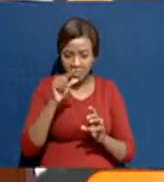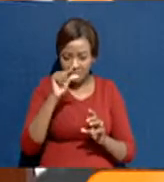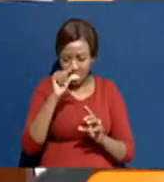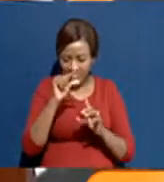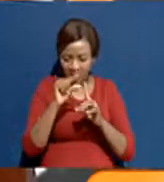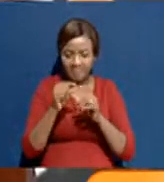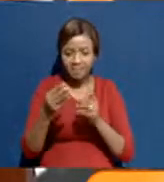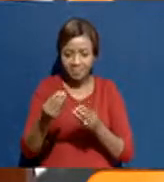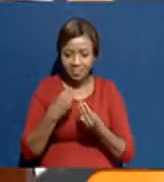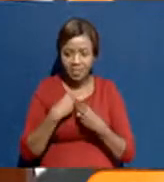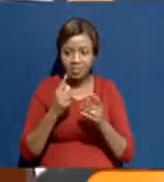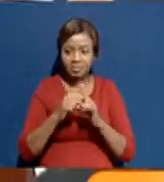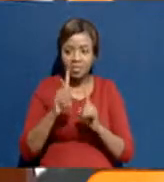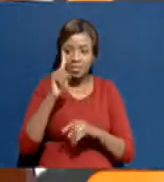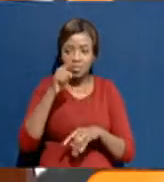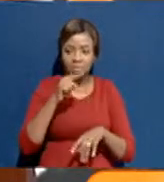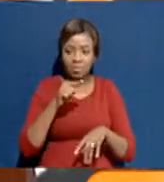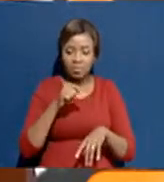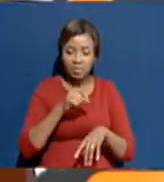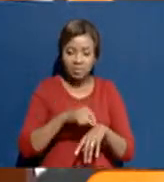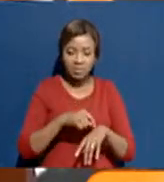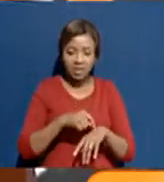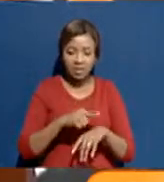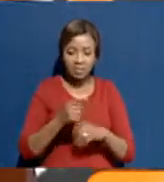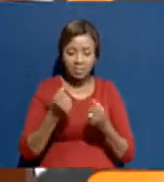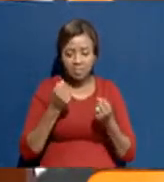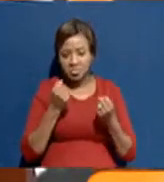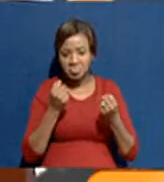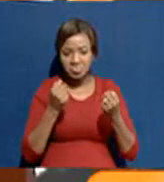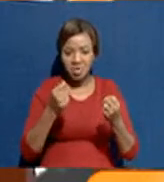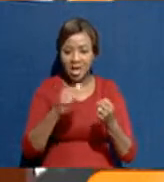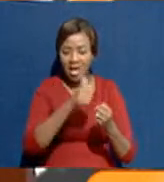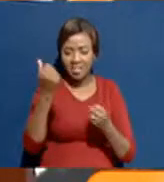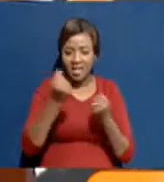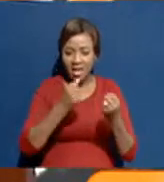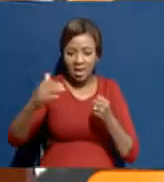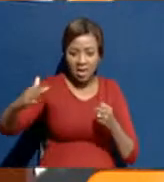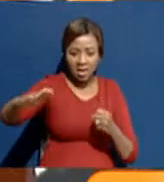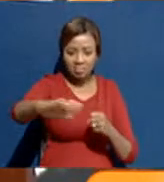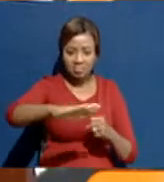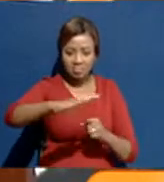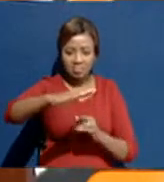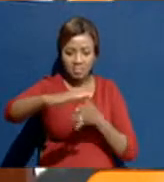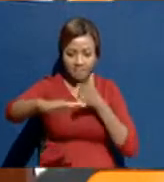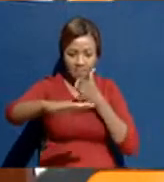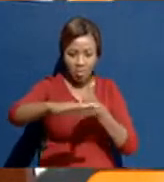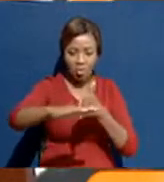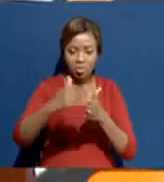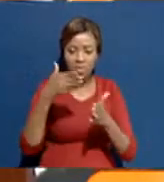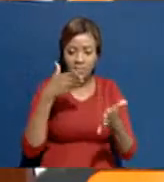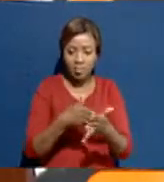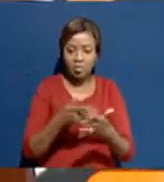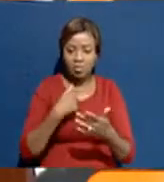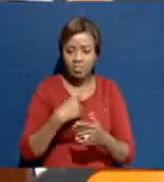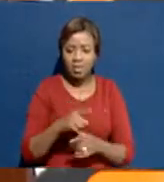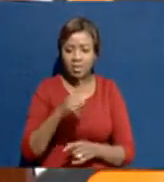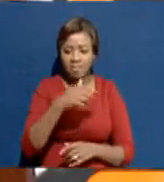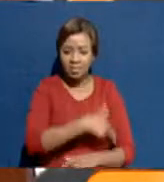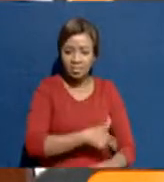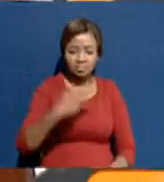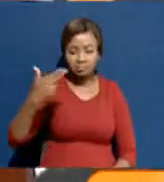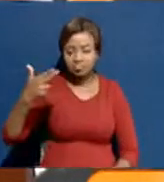was blocked by another vehicle with 4 guys who were armed, and one of them came out